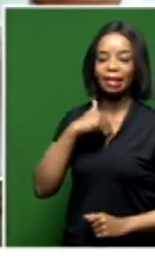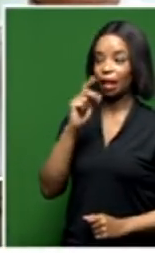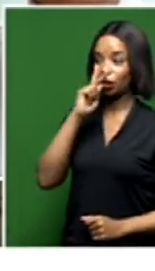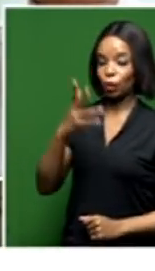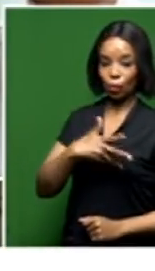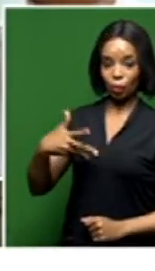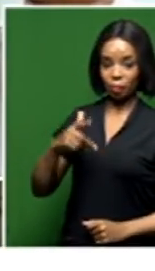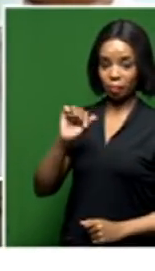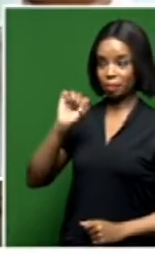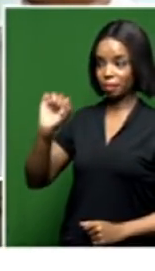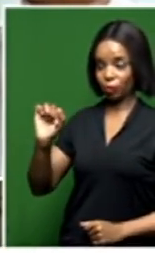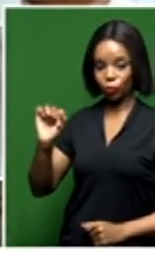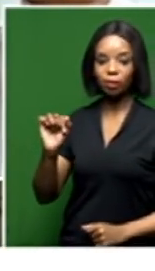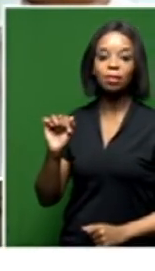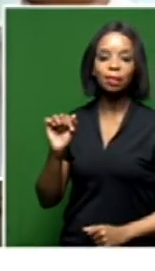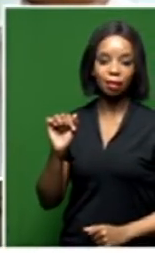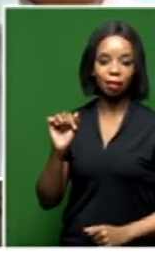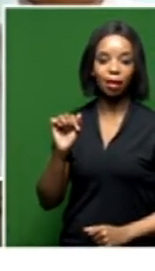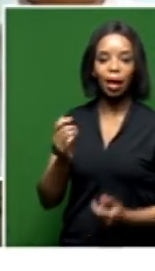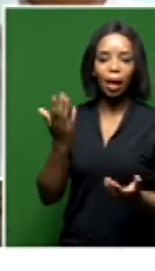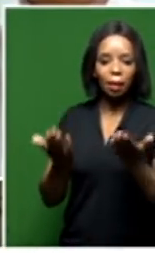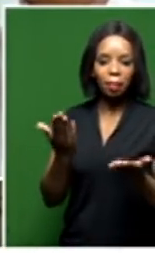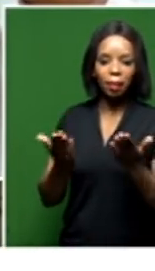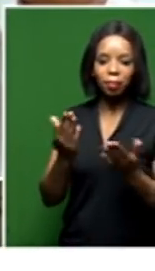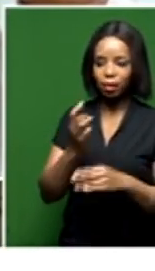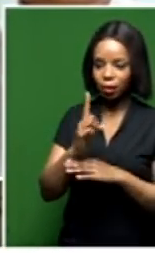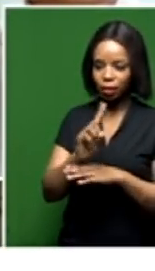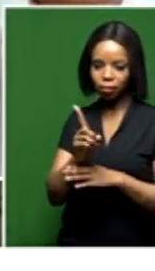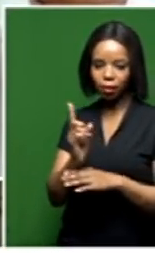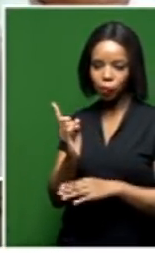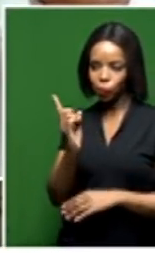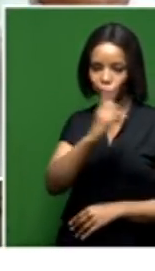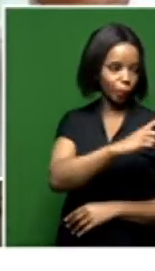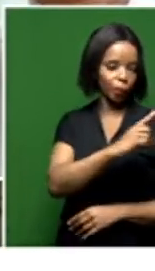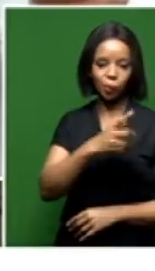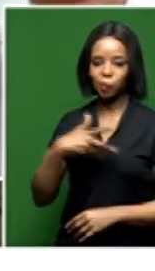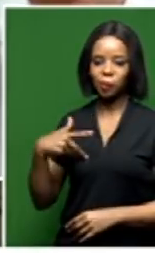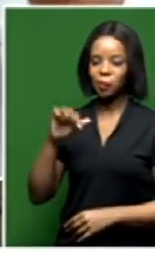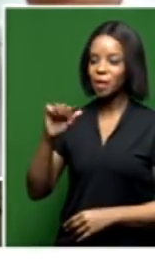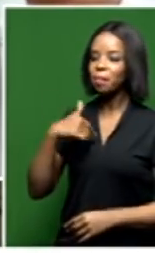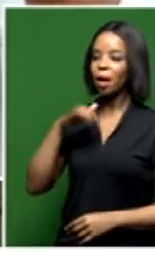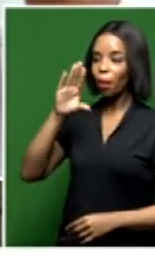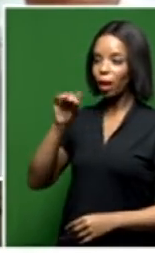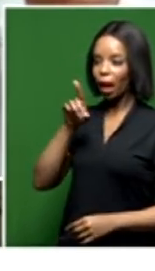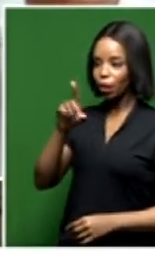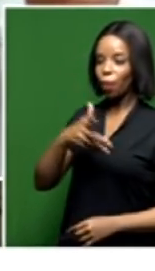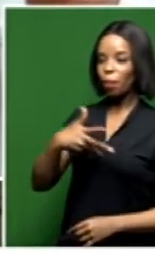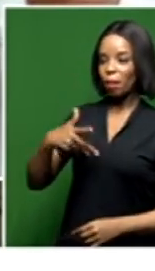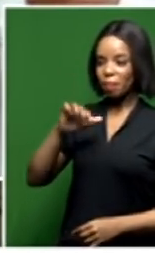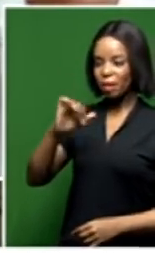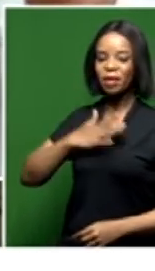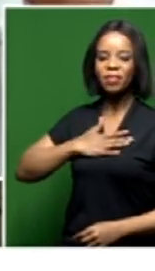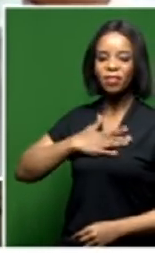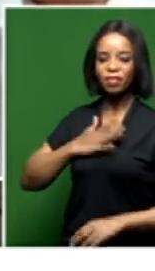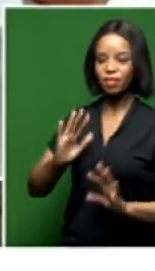mom peep her head through the door maybe about a minute ago. I'm not even going to ask you how you're feeling. How is your mother feeling?